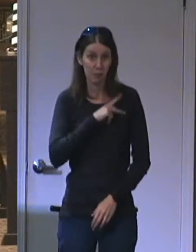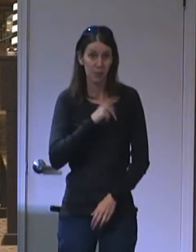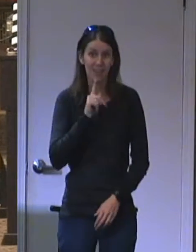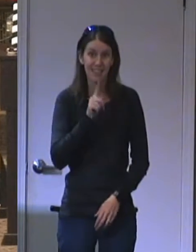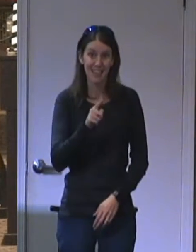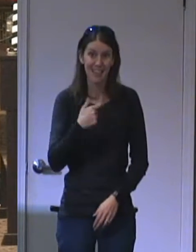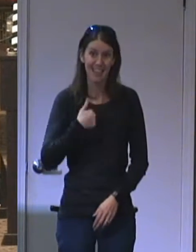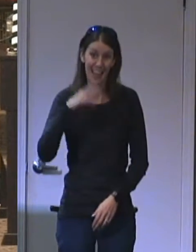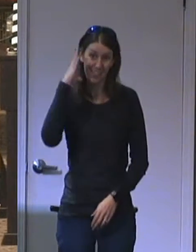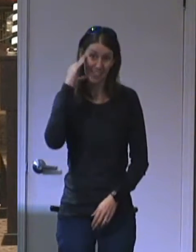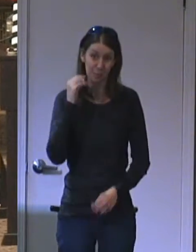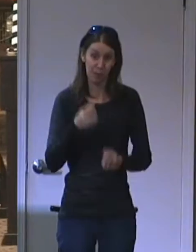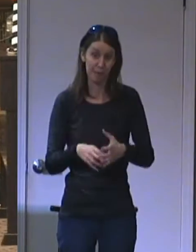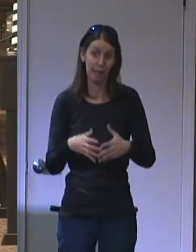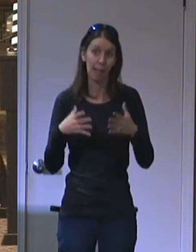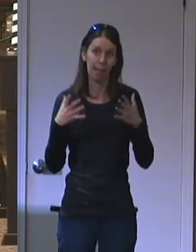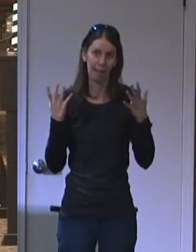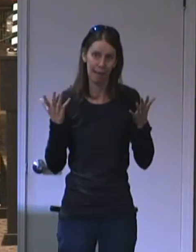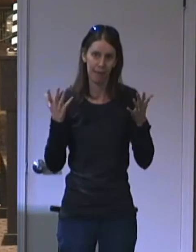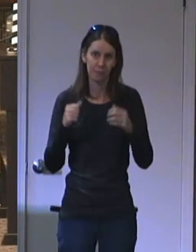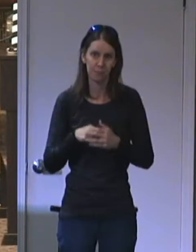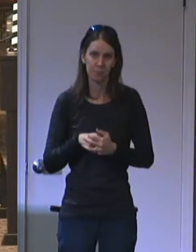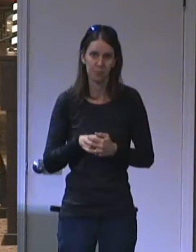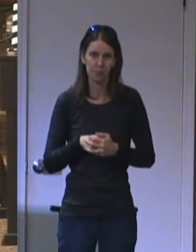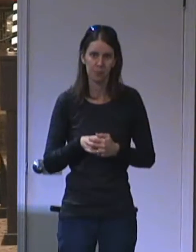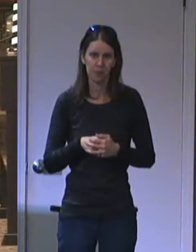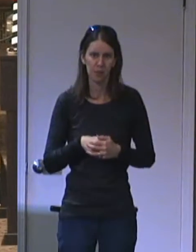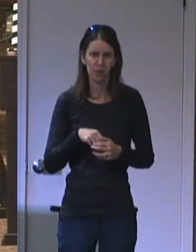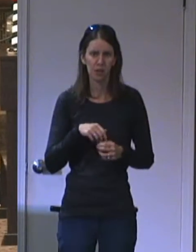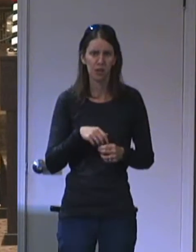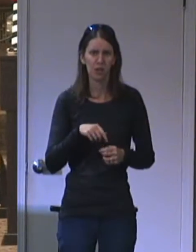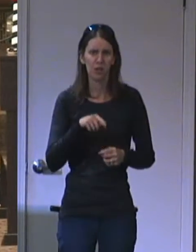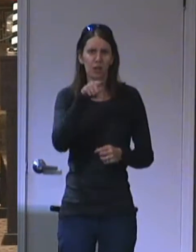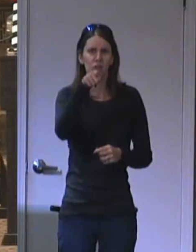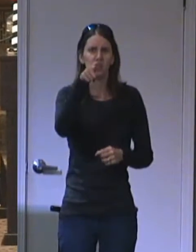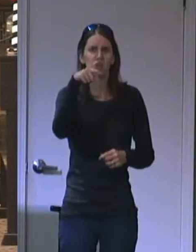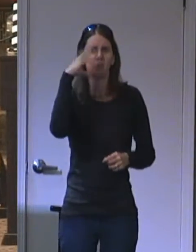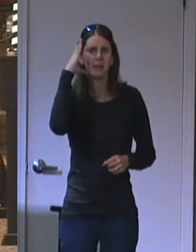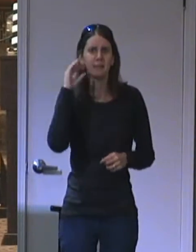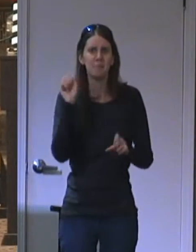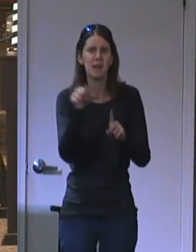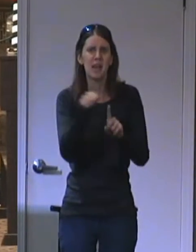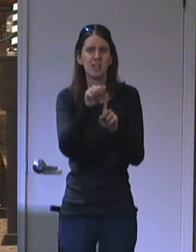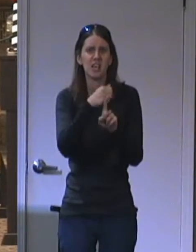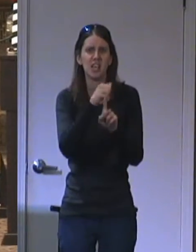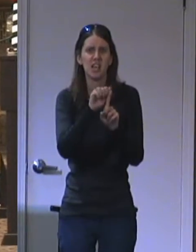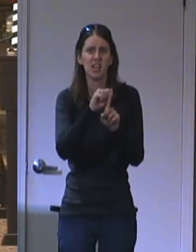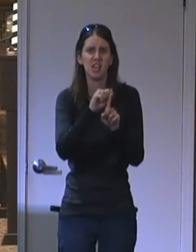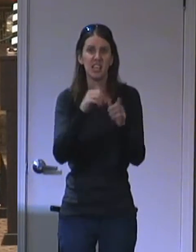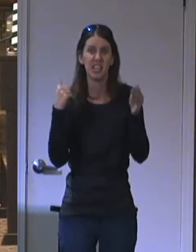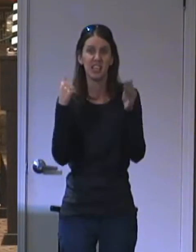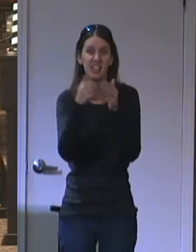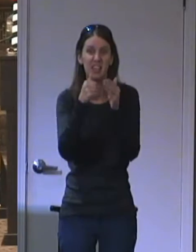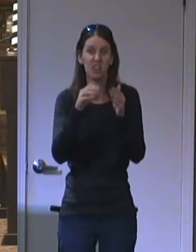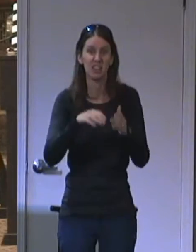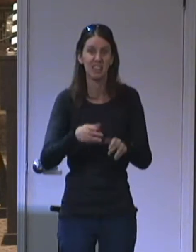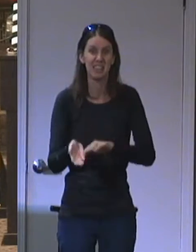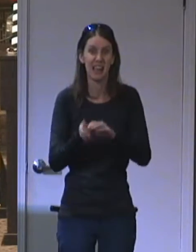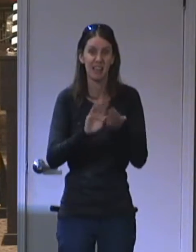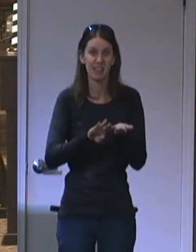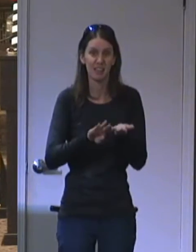Paul said, I've gone through things. When was the last time you were beaten within an inch of your life?